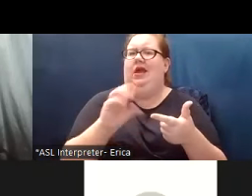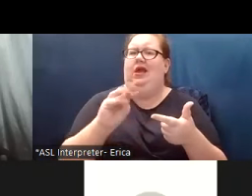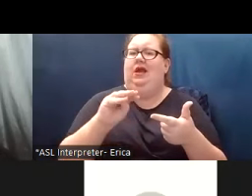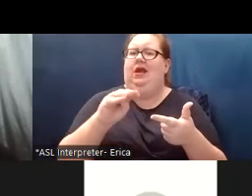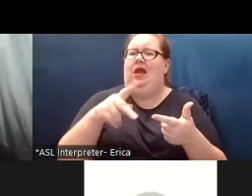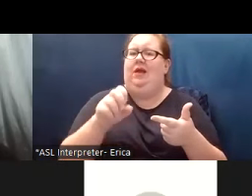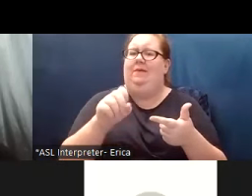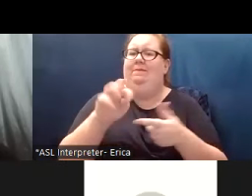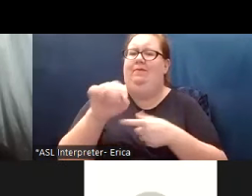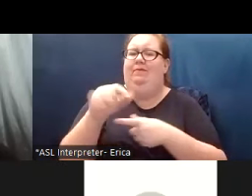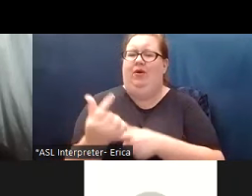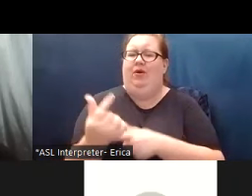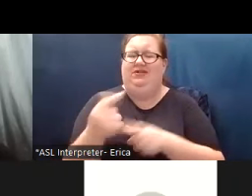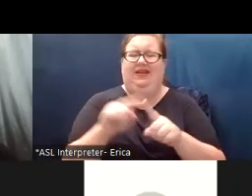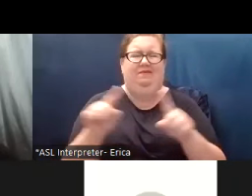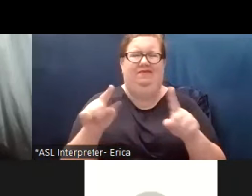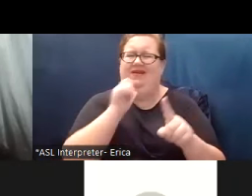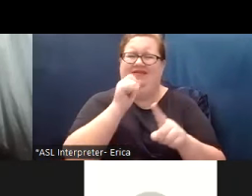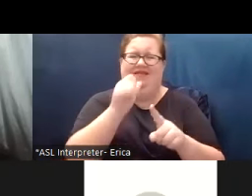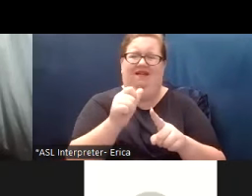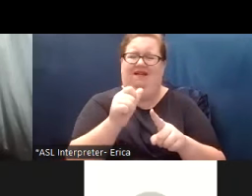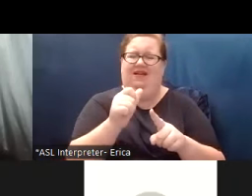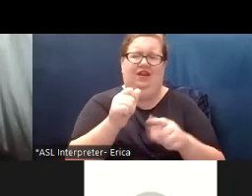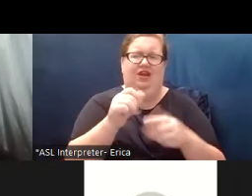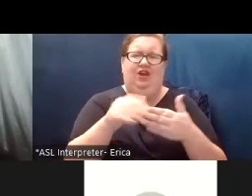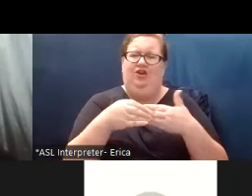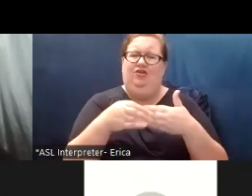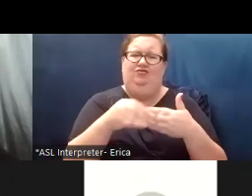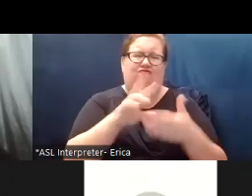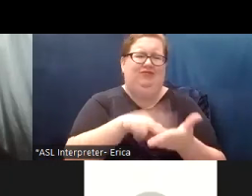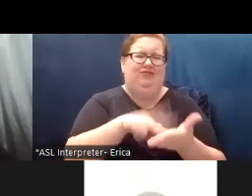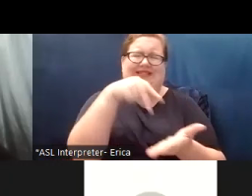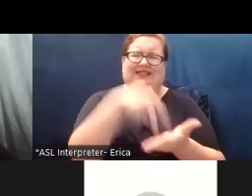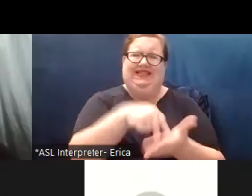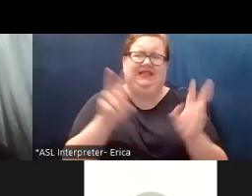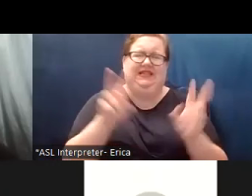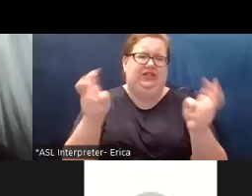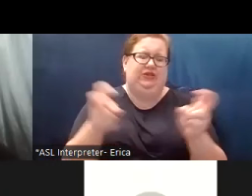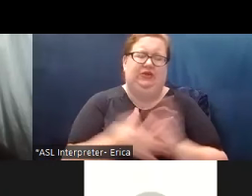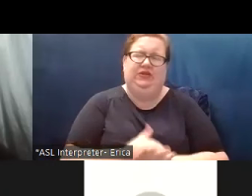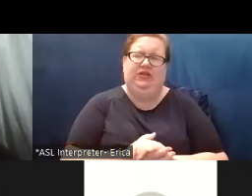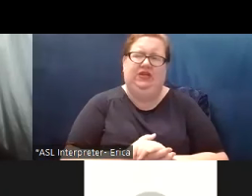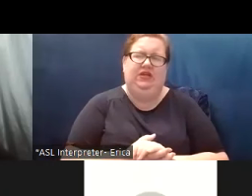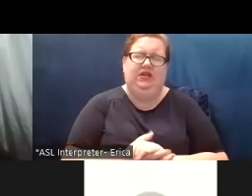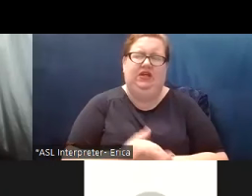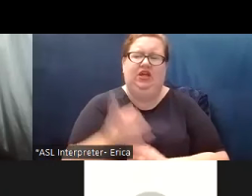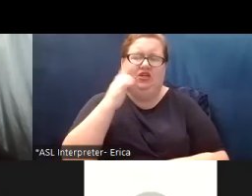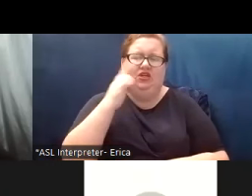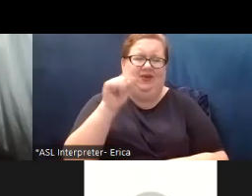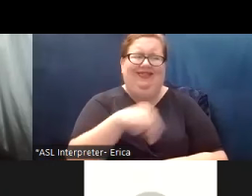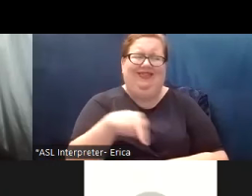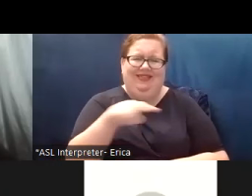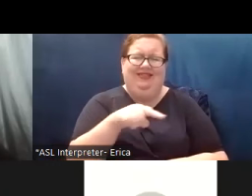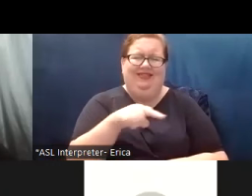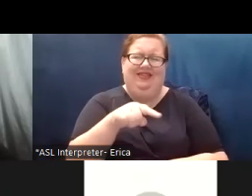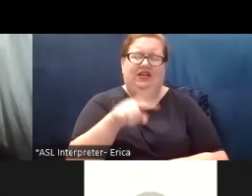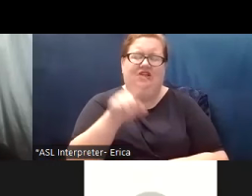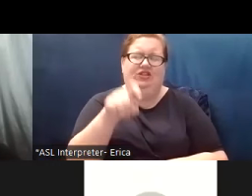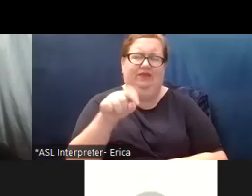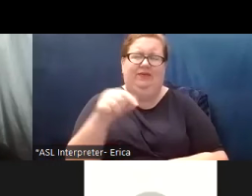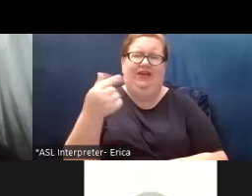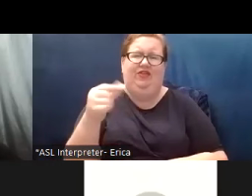composting, but we don't really talk about resiliency issues. So I think these should be, the